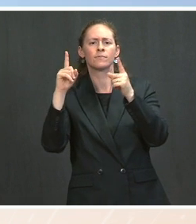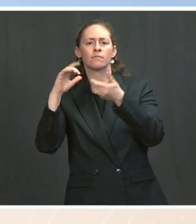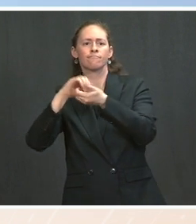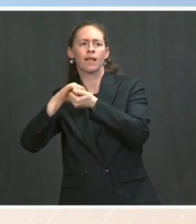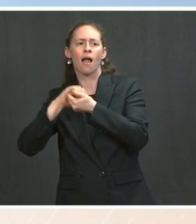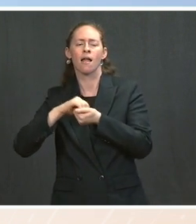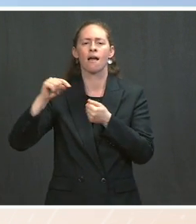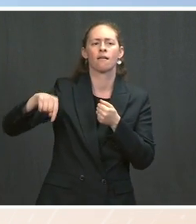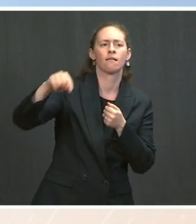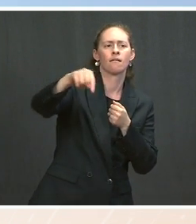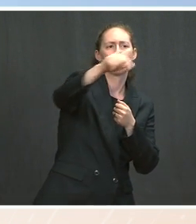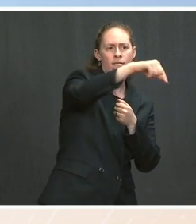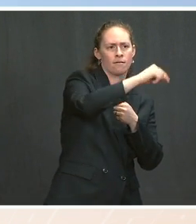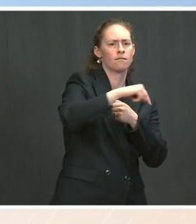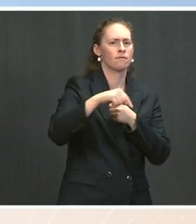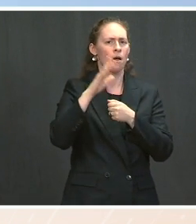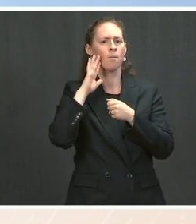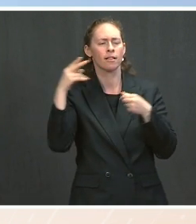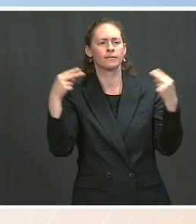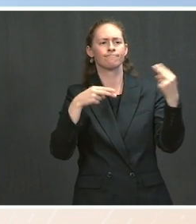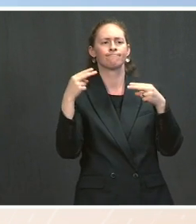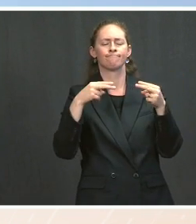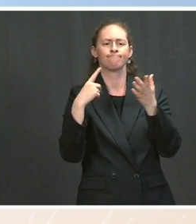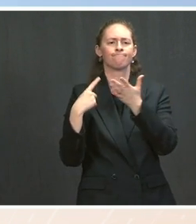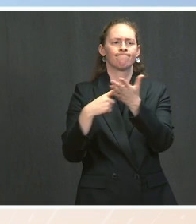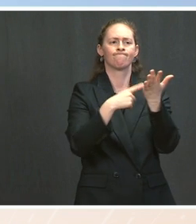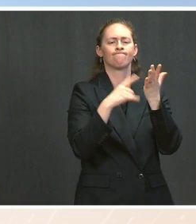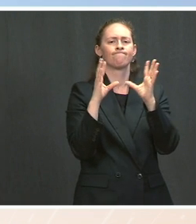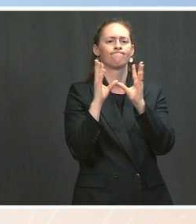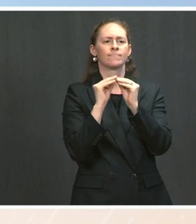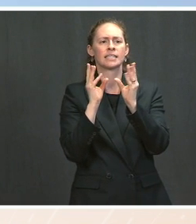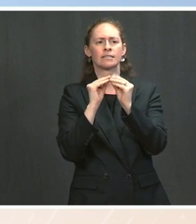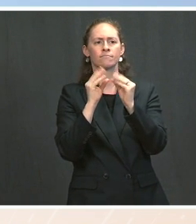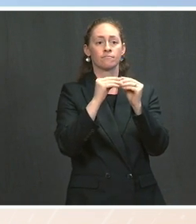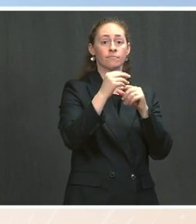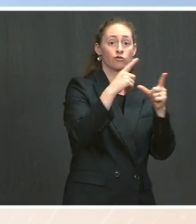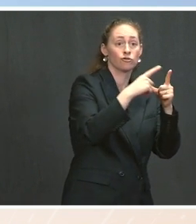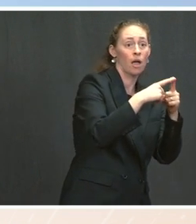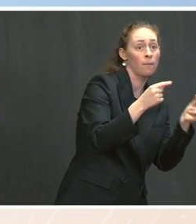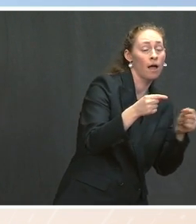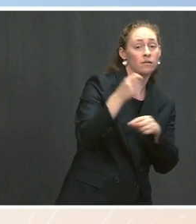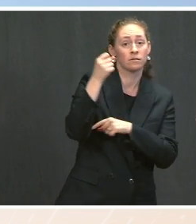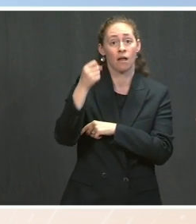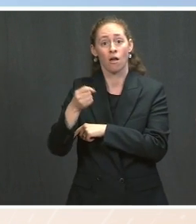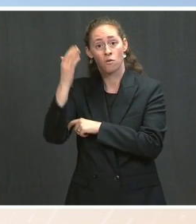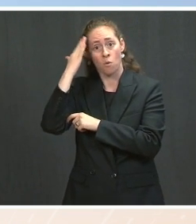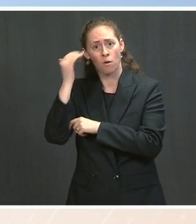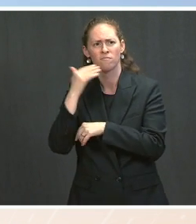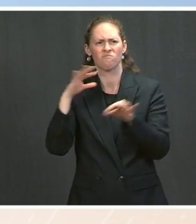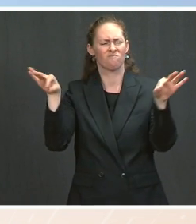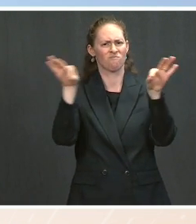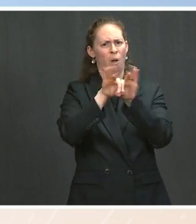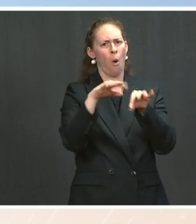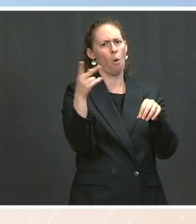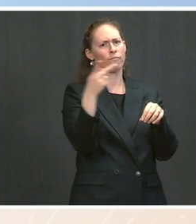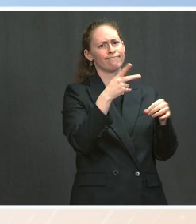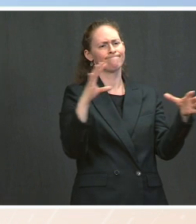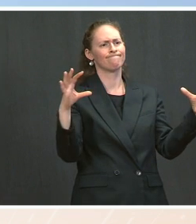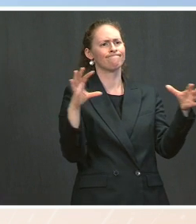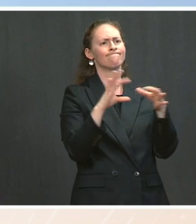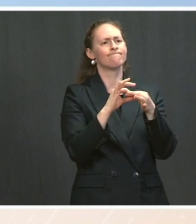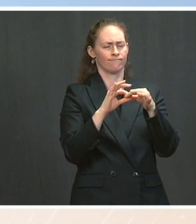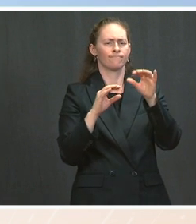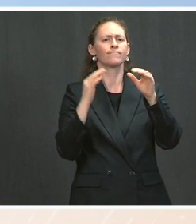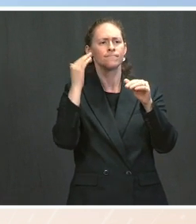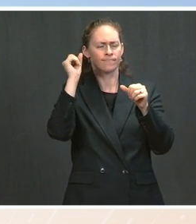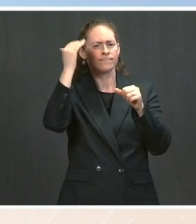more important than between South Korea and Japan. So certainly there's a range of topics they'll discuss, and they'll have a press conference to